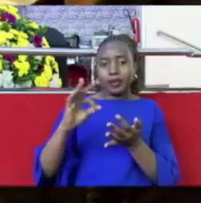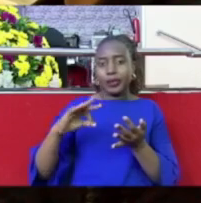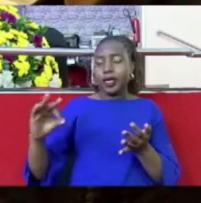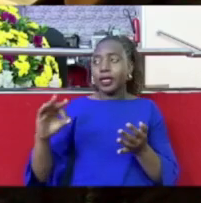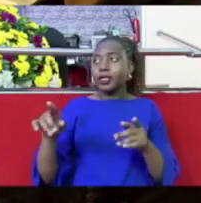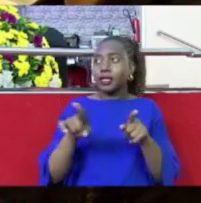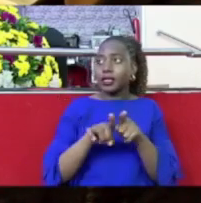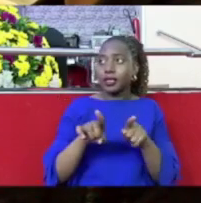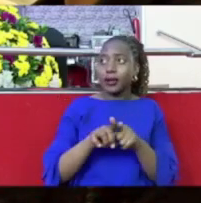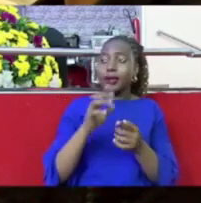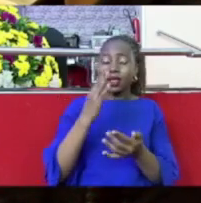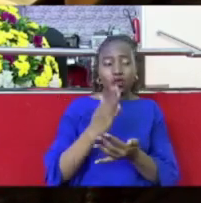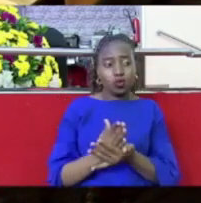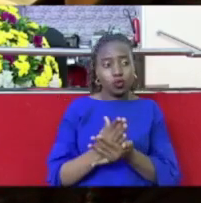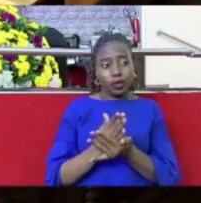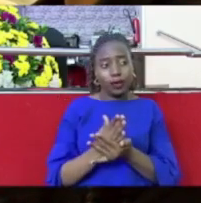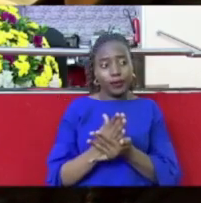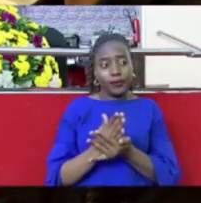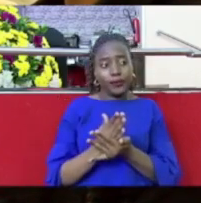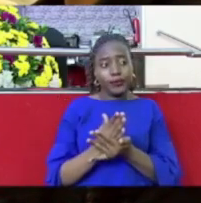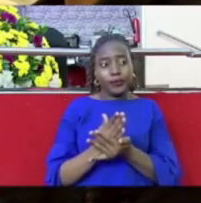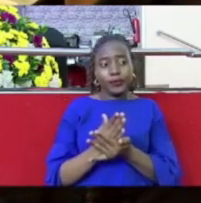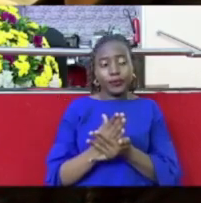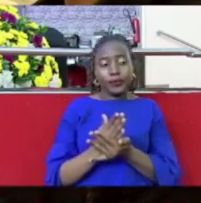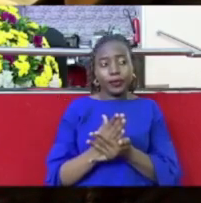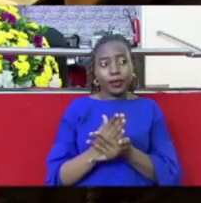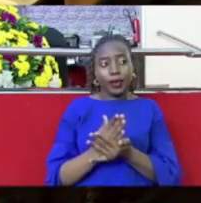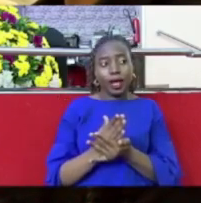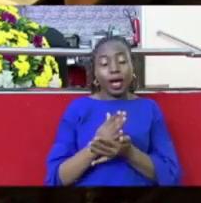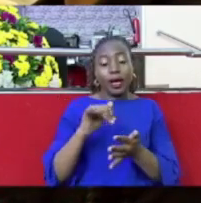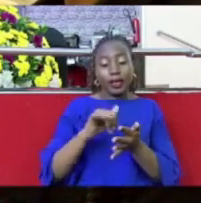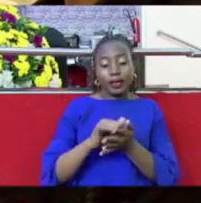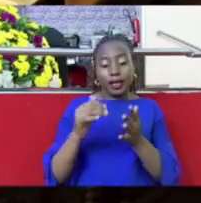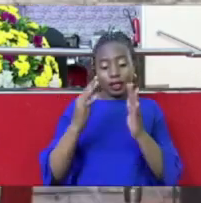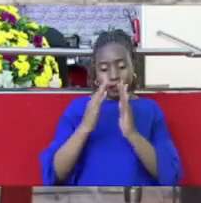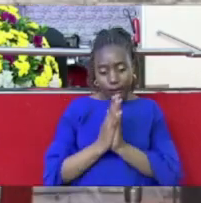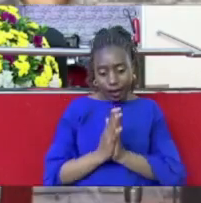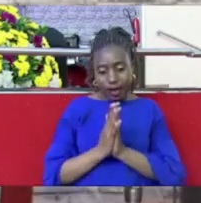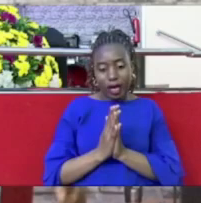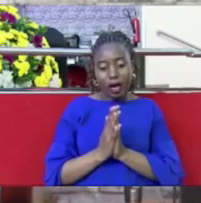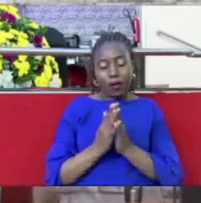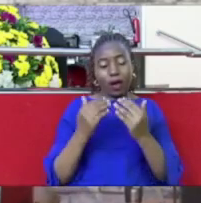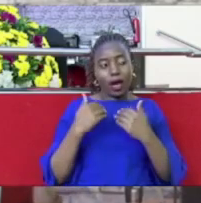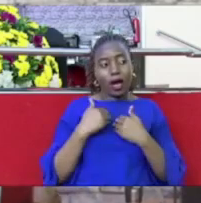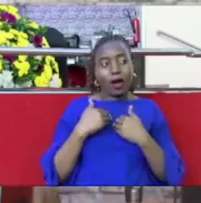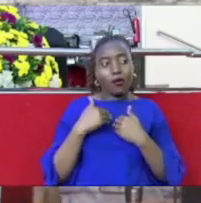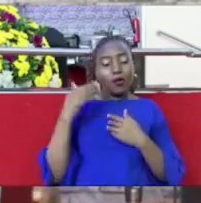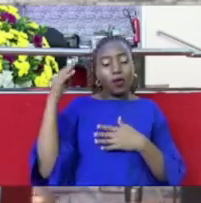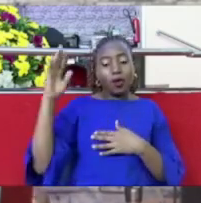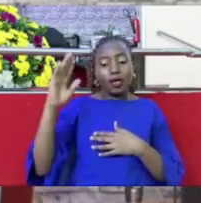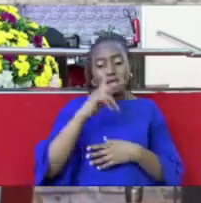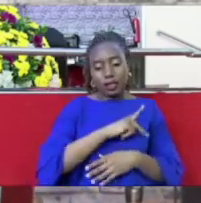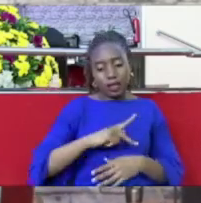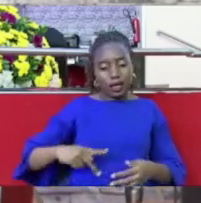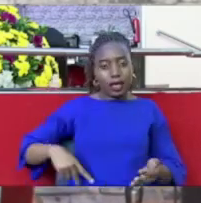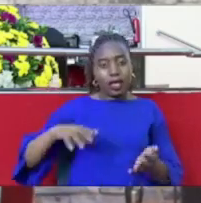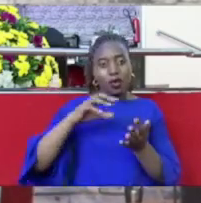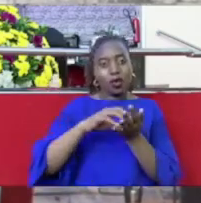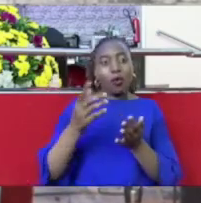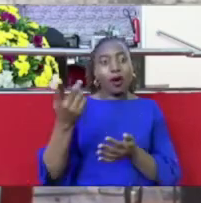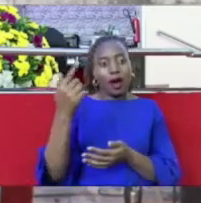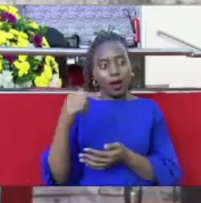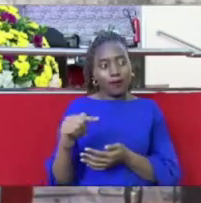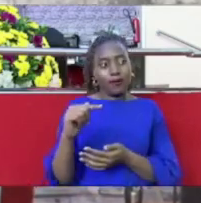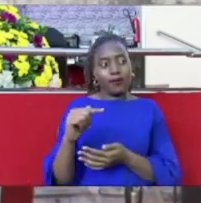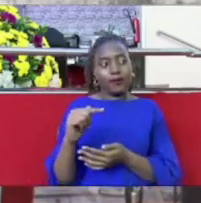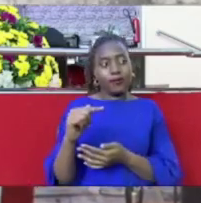wanajua ni nini maana ya kuabudu katika kweli na roho. In that prayer there is the word thy kingdom come. Katika hilo ombi pana neno